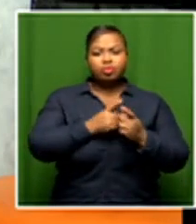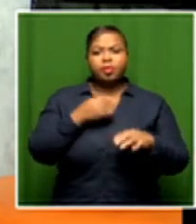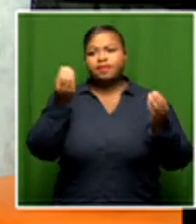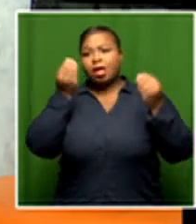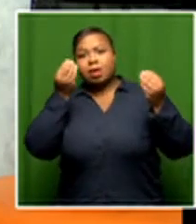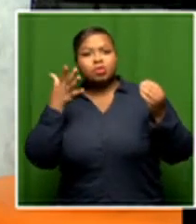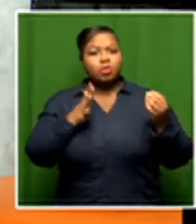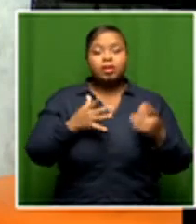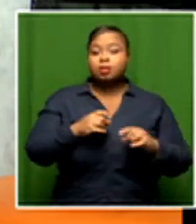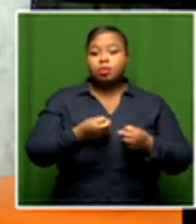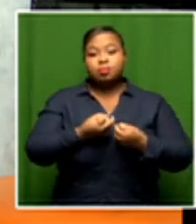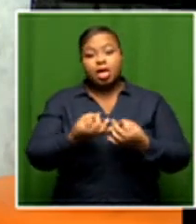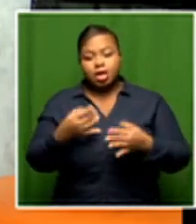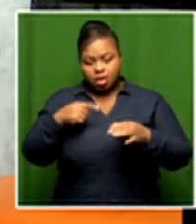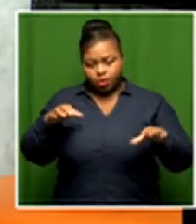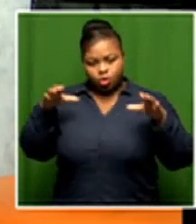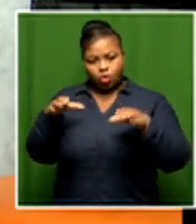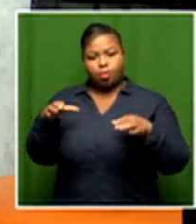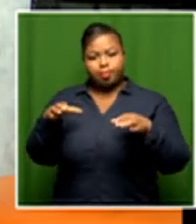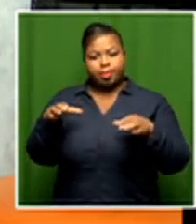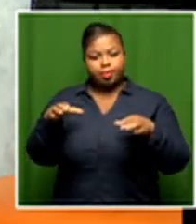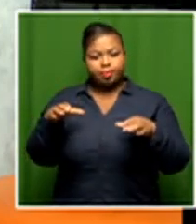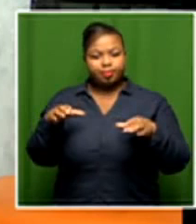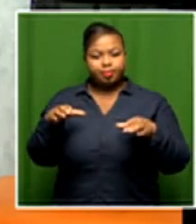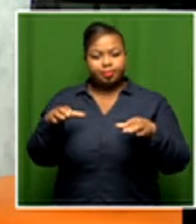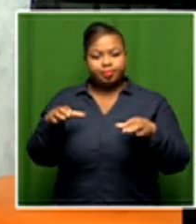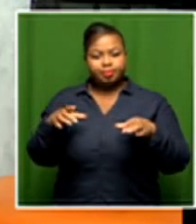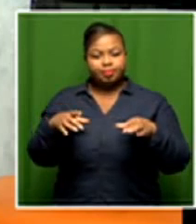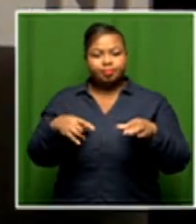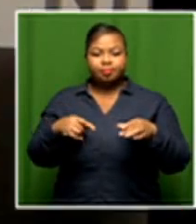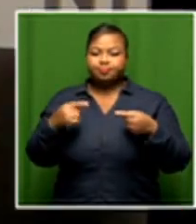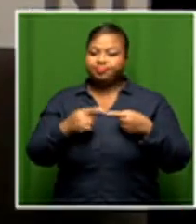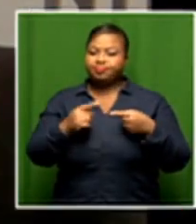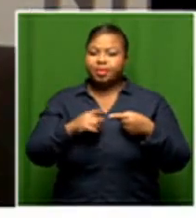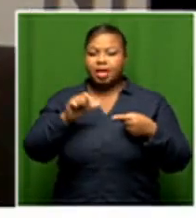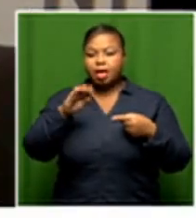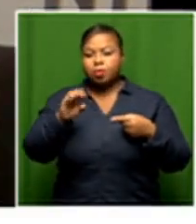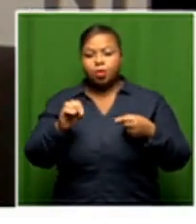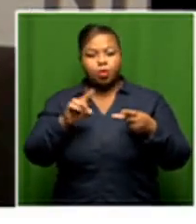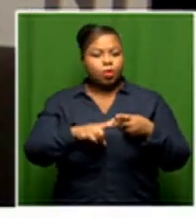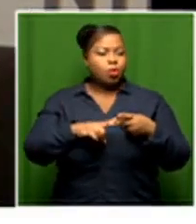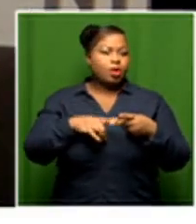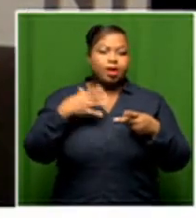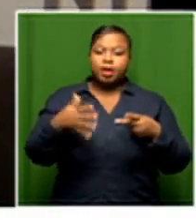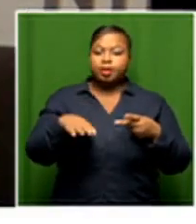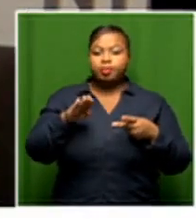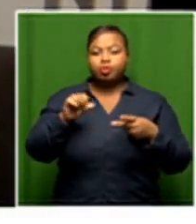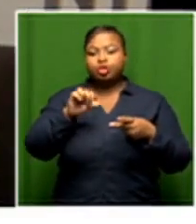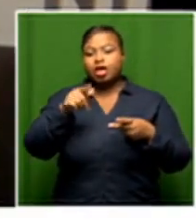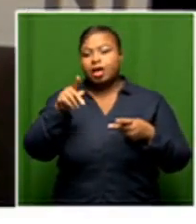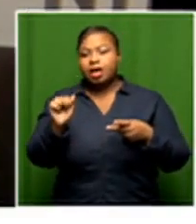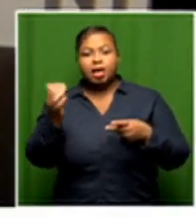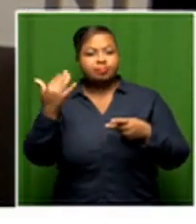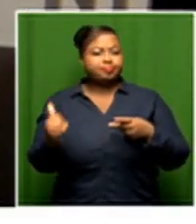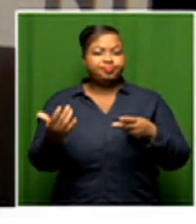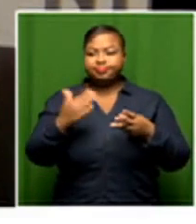names. So the whole lot of that group from the group I just sent to your Levuma Tosas, your Boom Shakas of today,